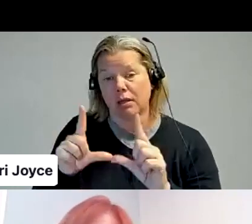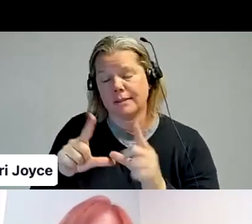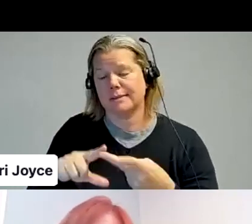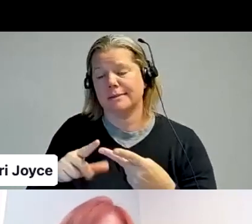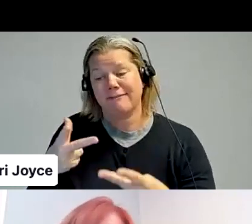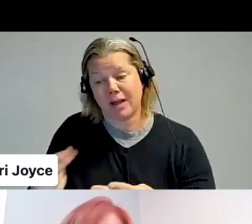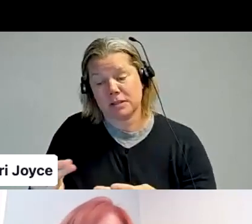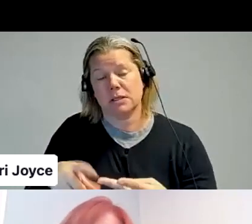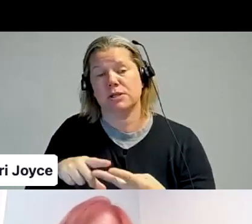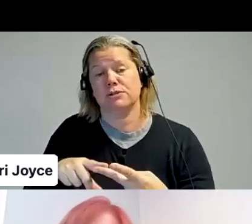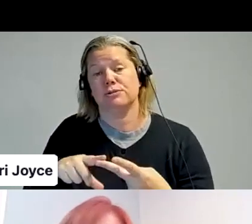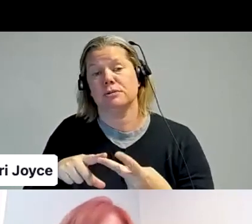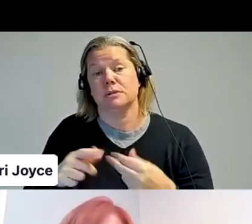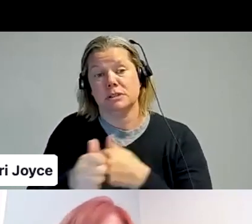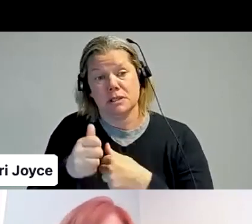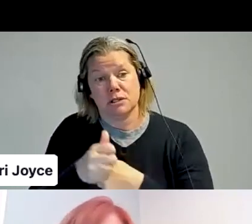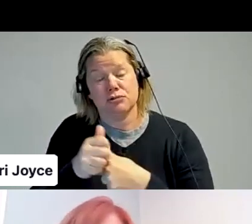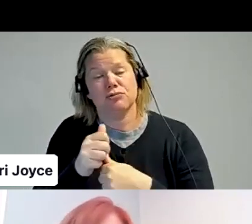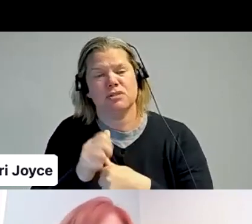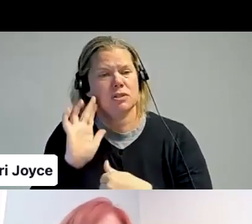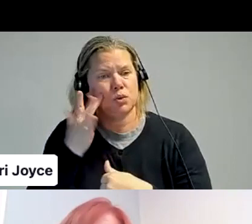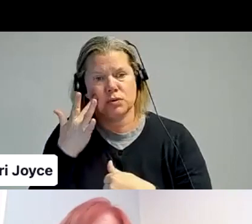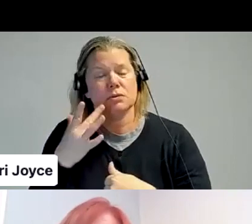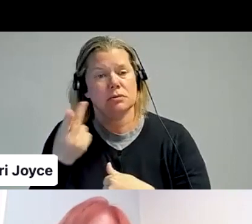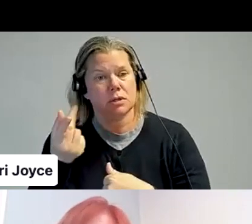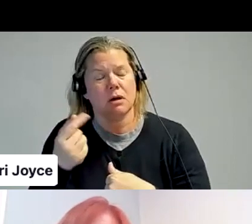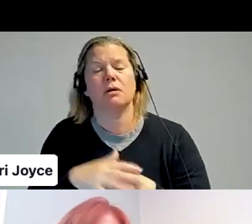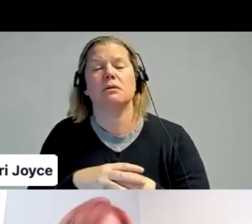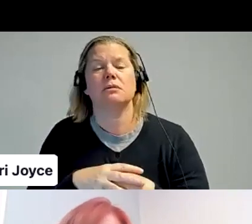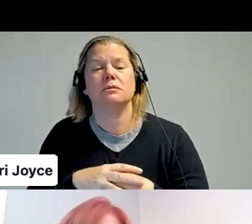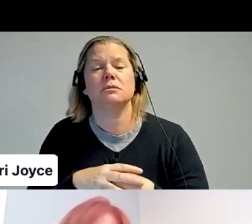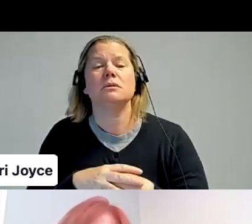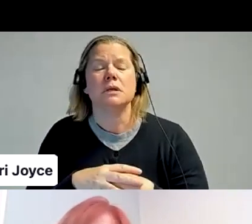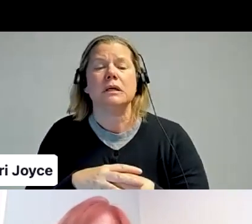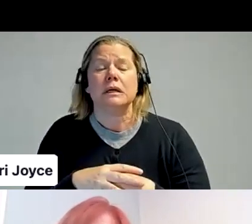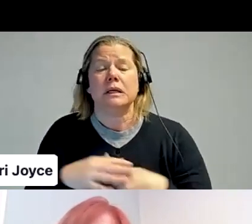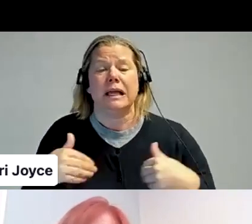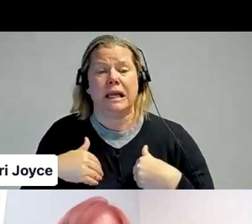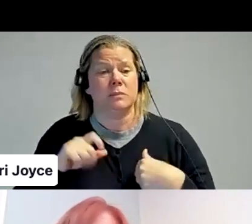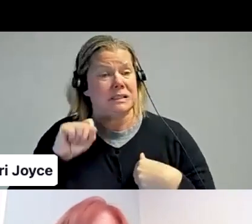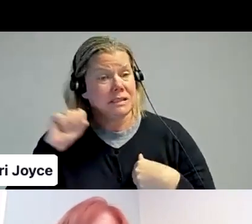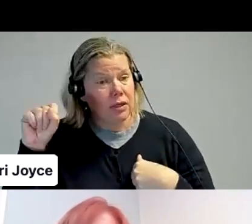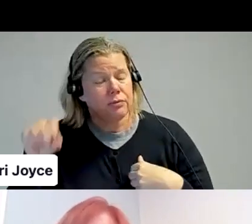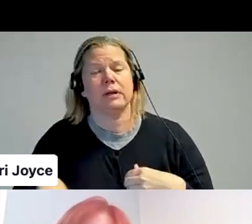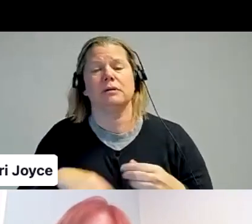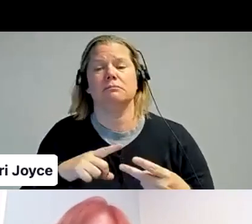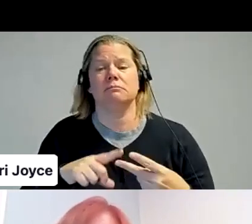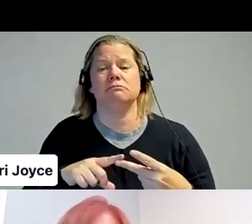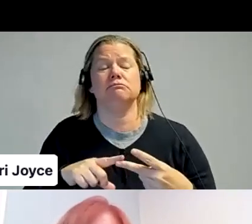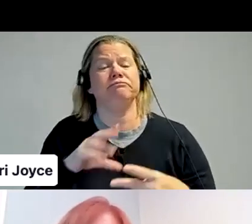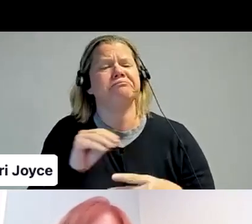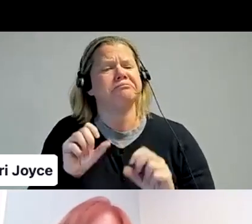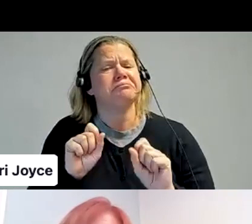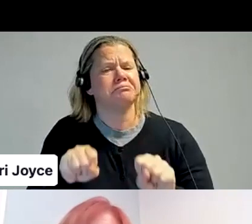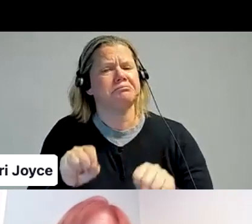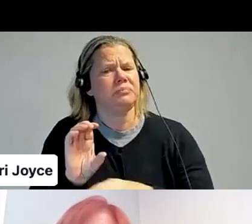vaccinations, potentially dangerous and nuisance dogs, animal tethering and confinement animals, and in addition, they're able to